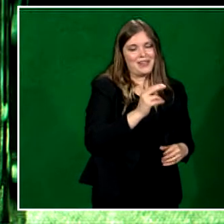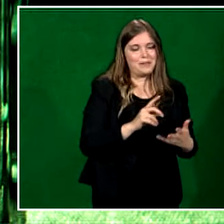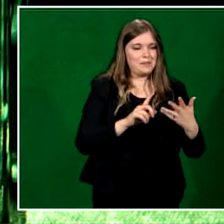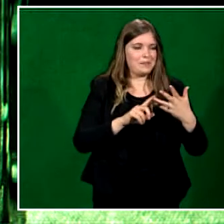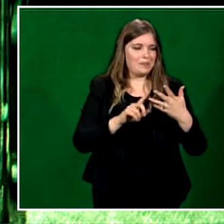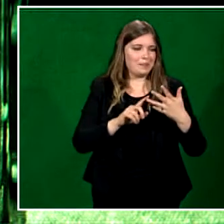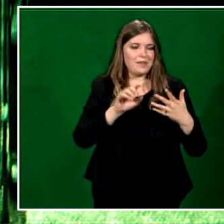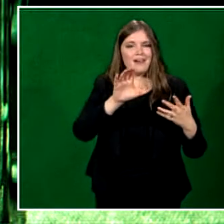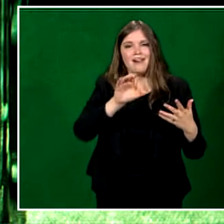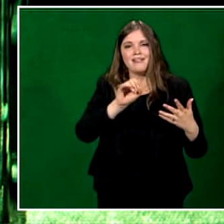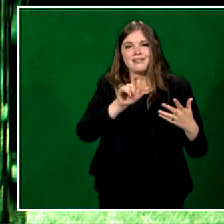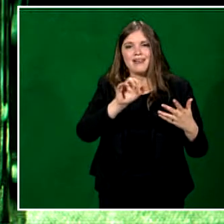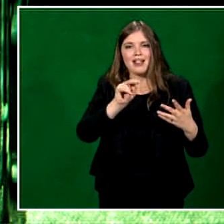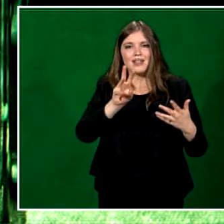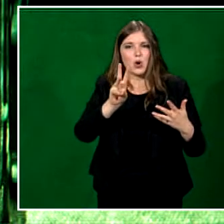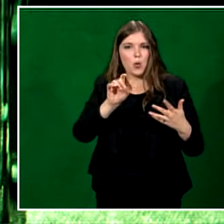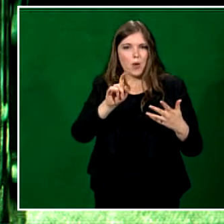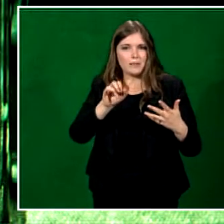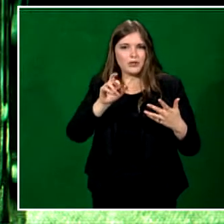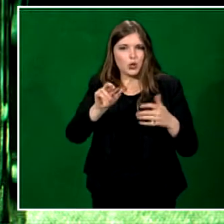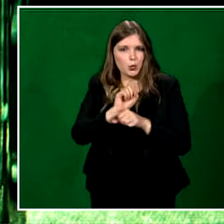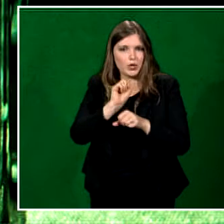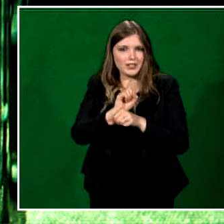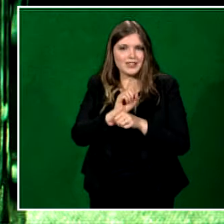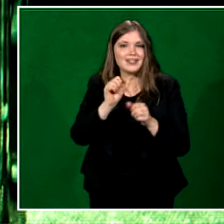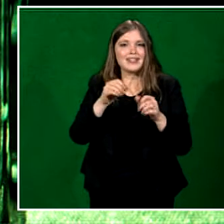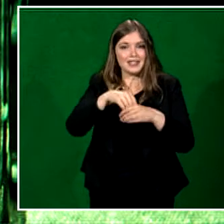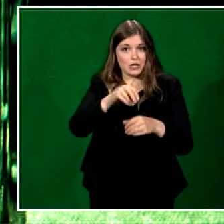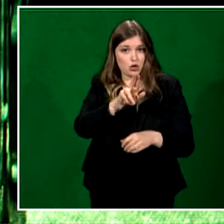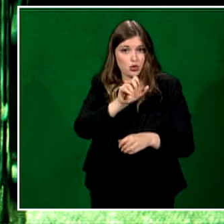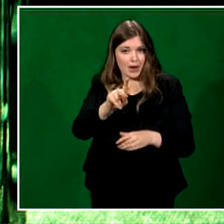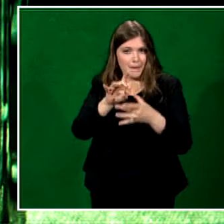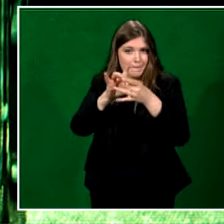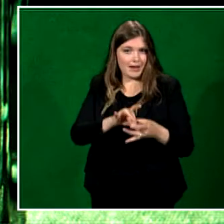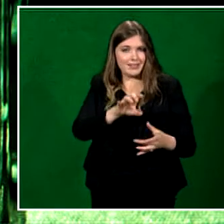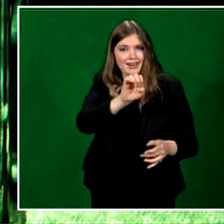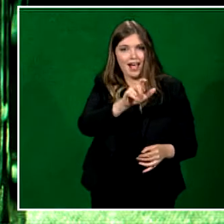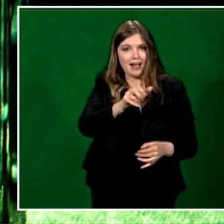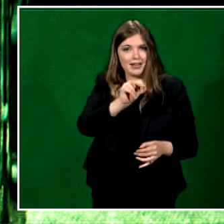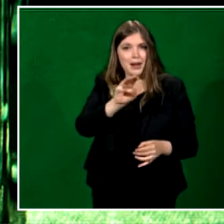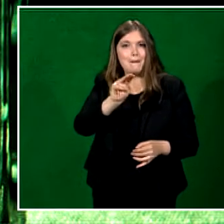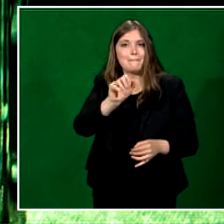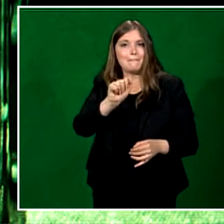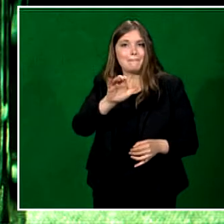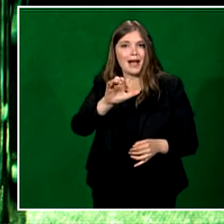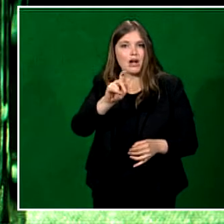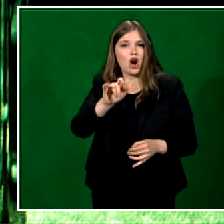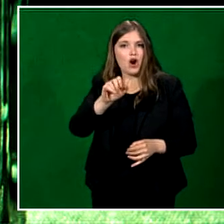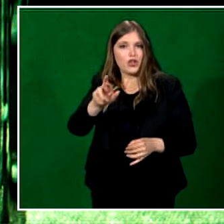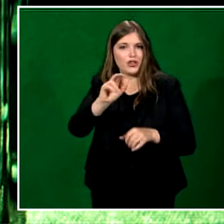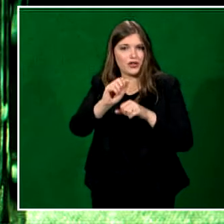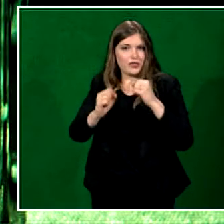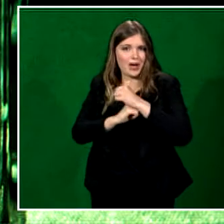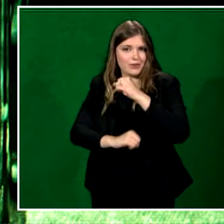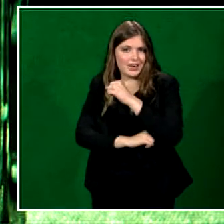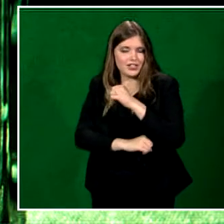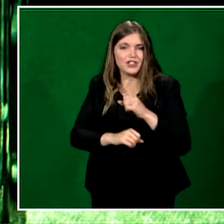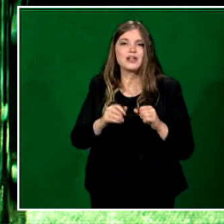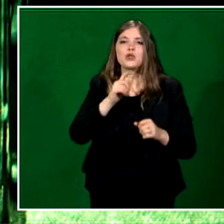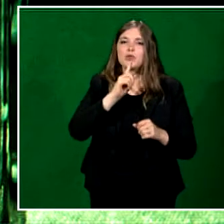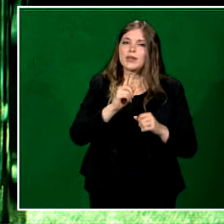Webster works as a learning content manager with the UK-based Ellen MacArthur Foundation, a global leader in circular economic